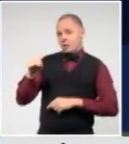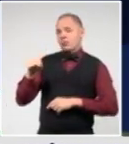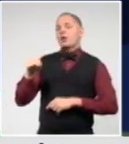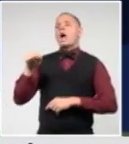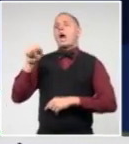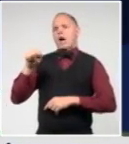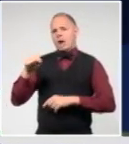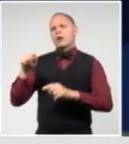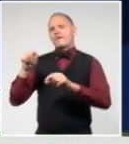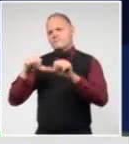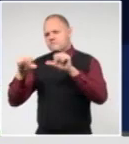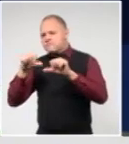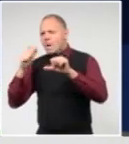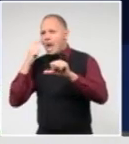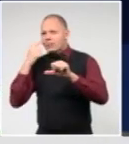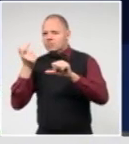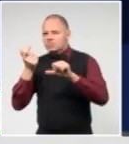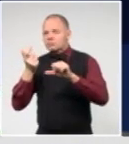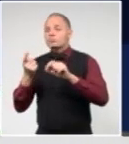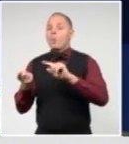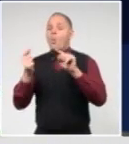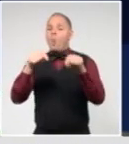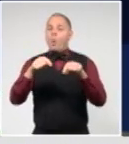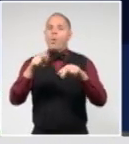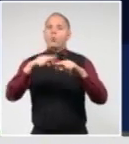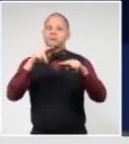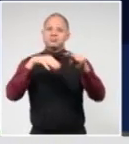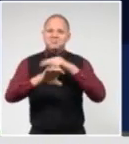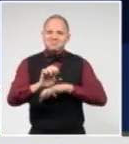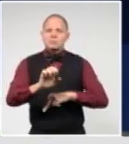386 in the Manuel Fajardo Hospital,